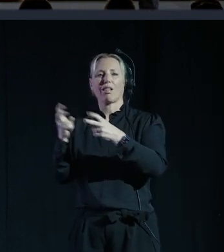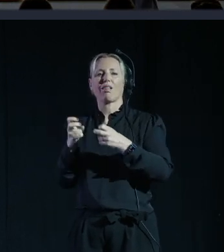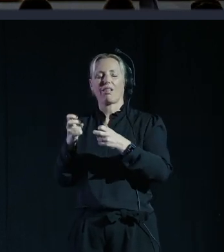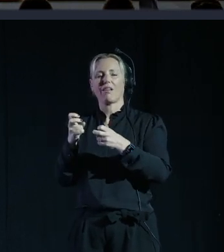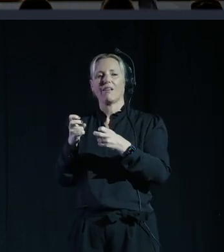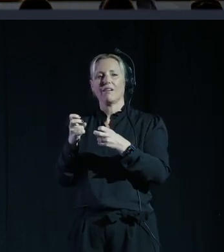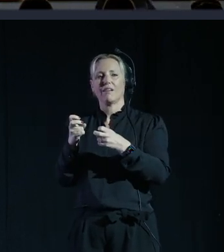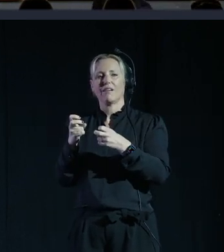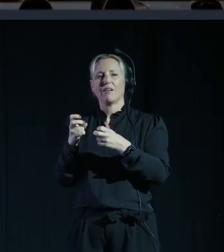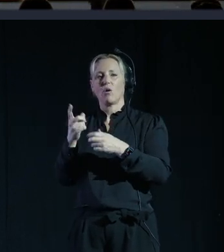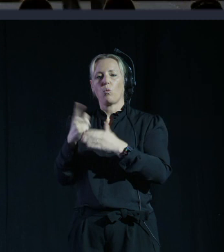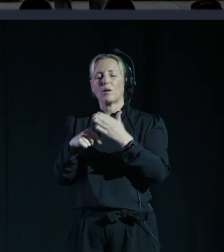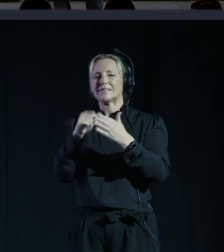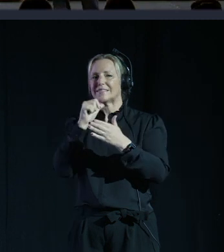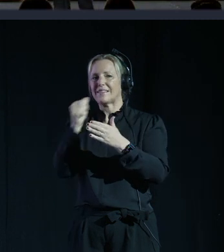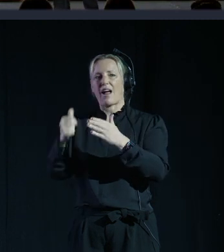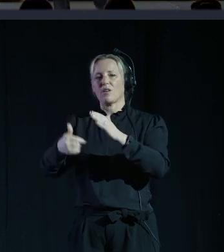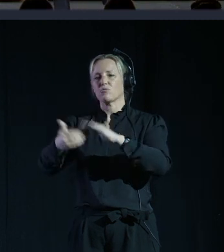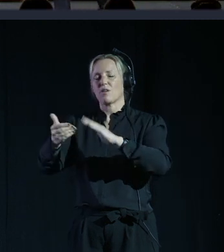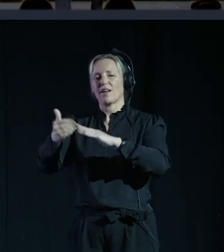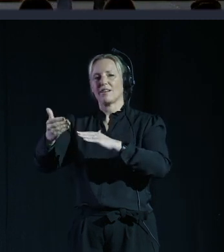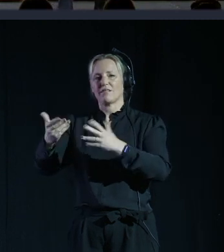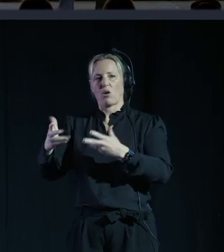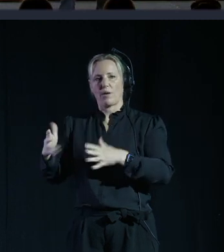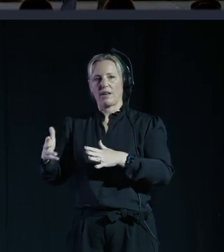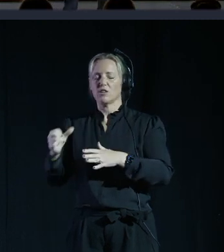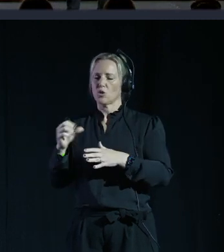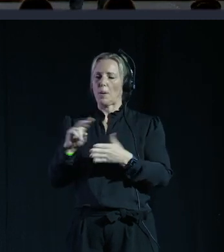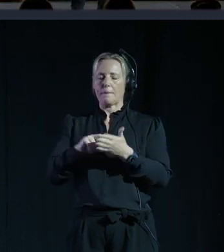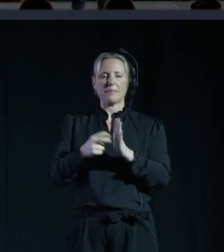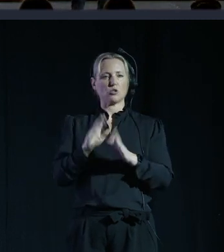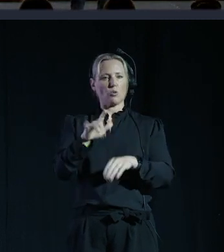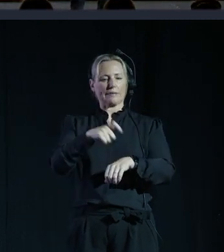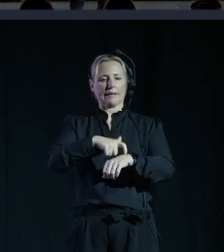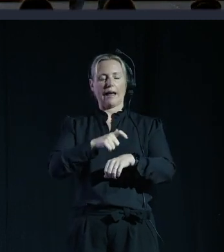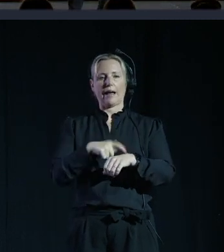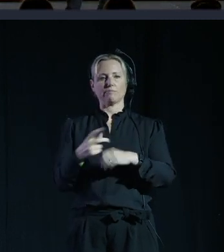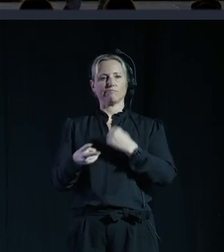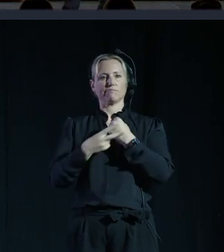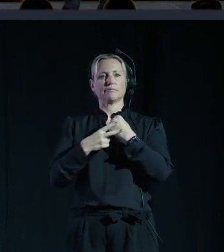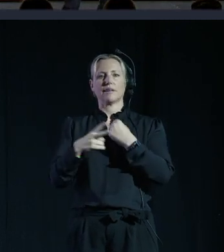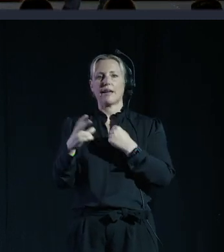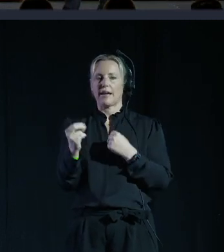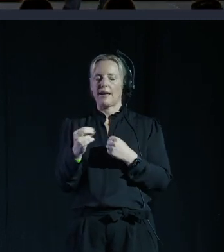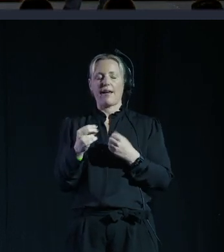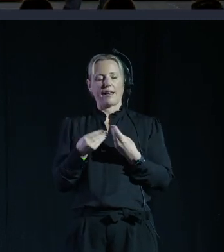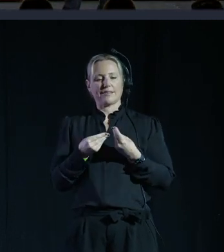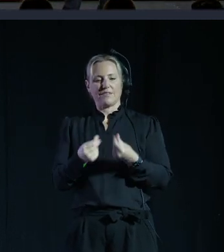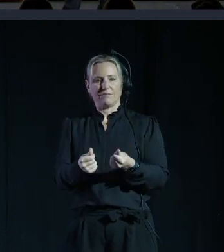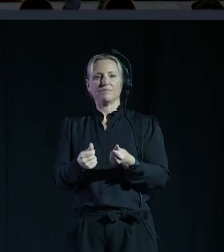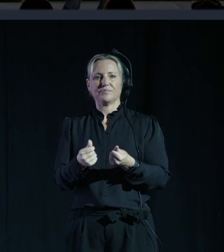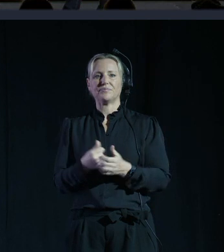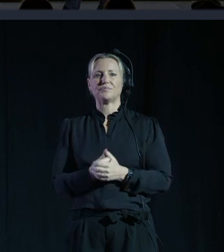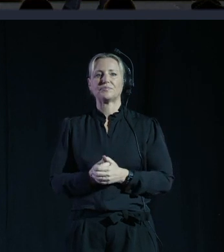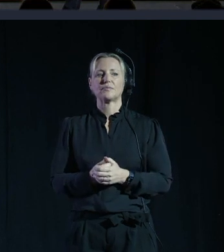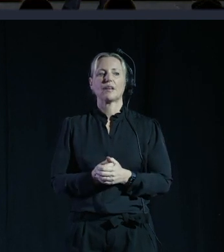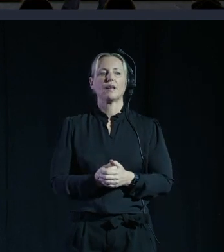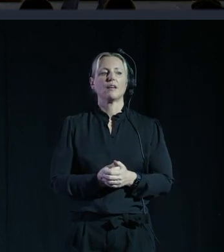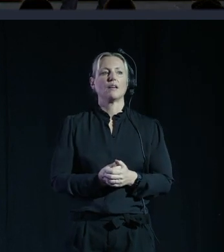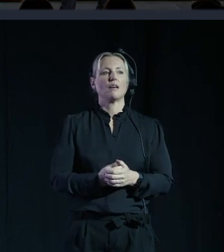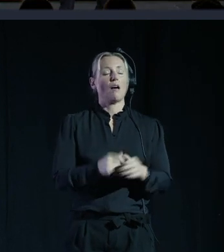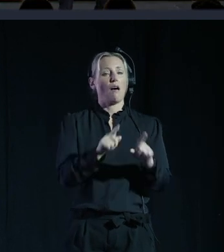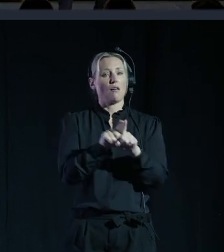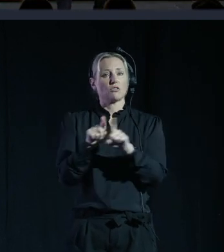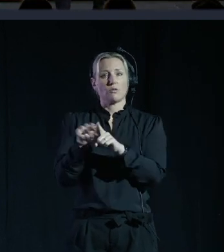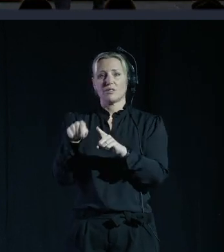combined and not been run already. So it makes it much more efficient for you than deferring to a job. It's also a great example of how we're helping you